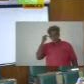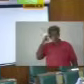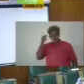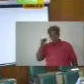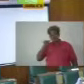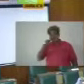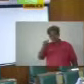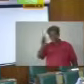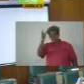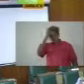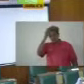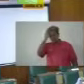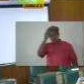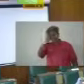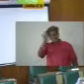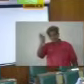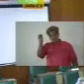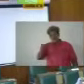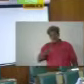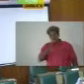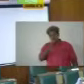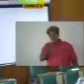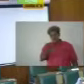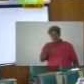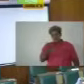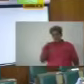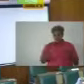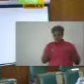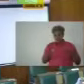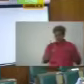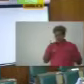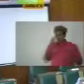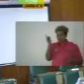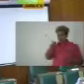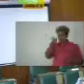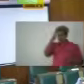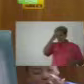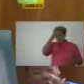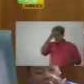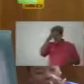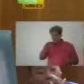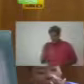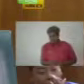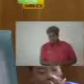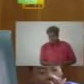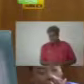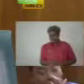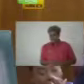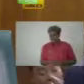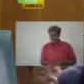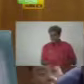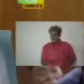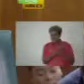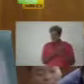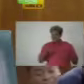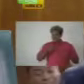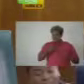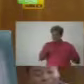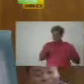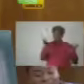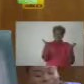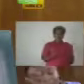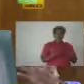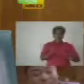Holness, 99% probability, that is not the father. And additionally, we are not signing